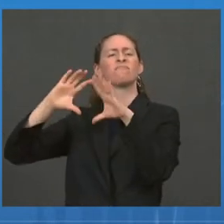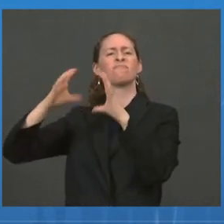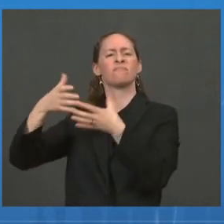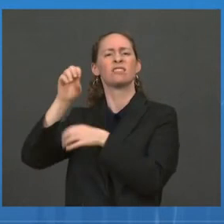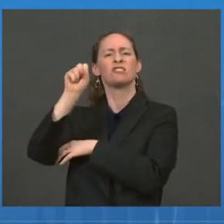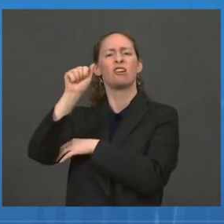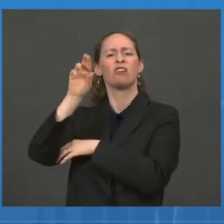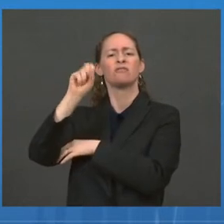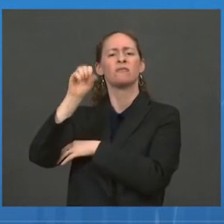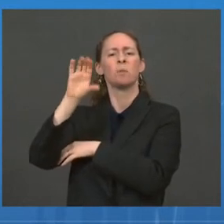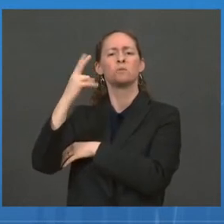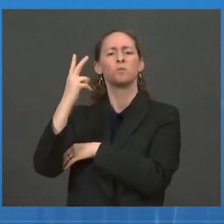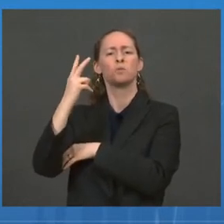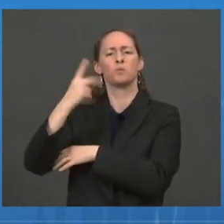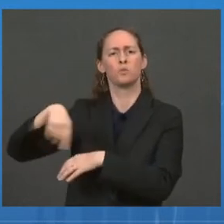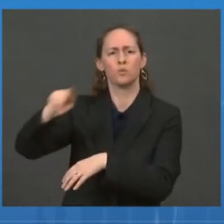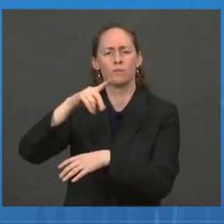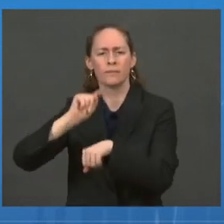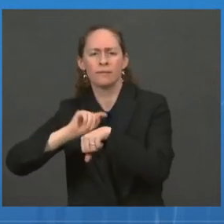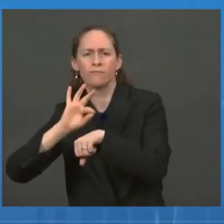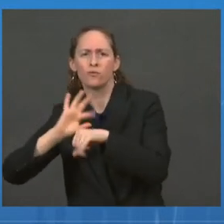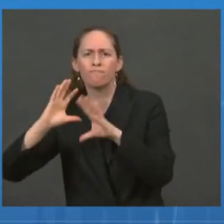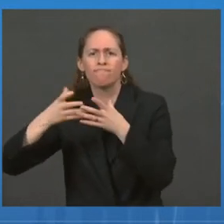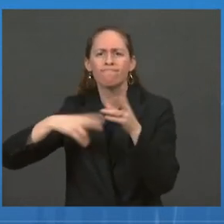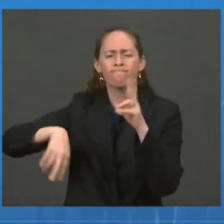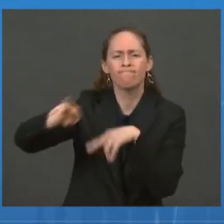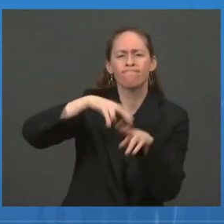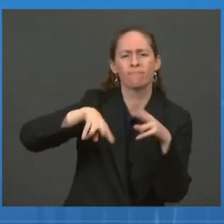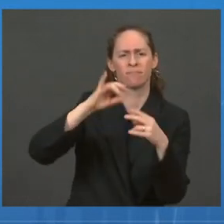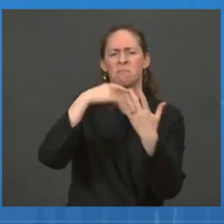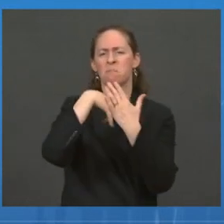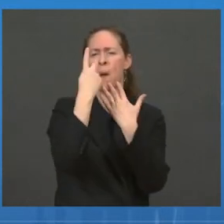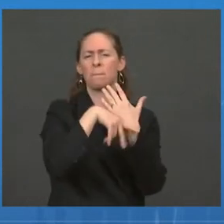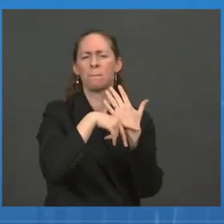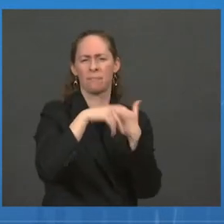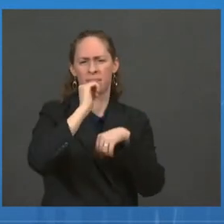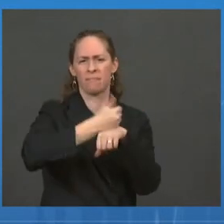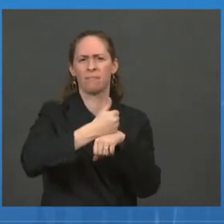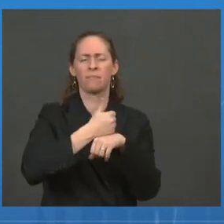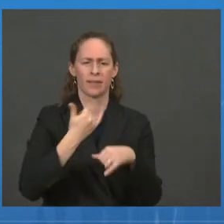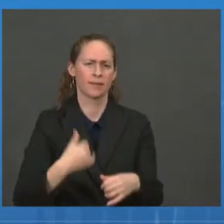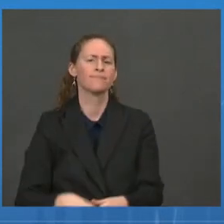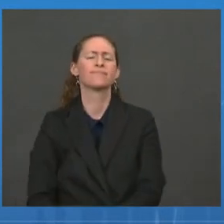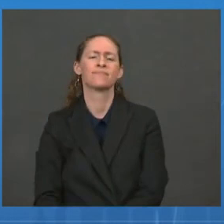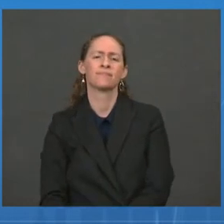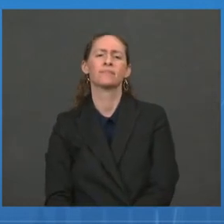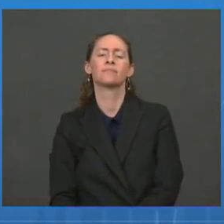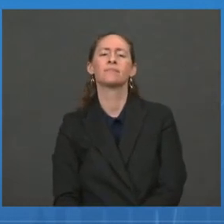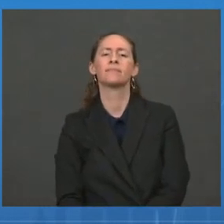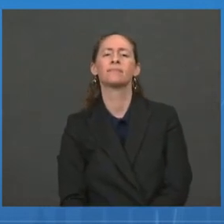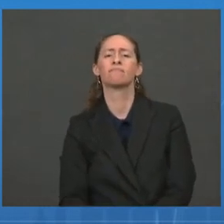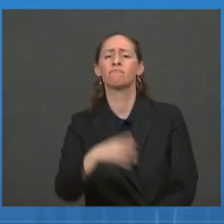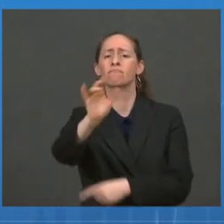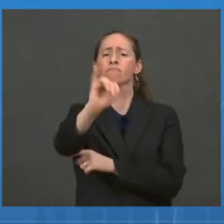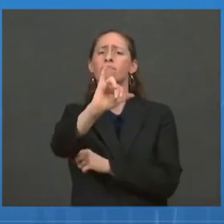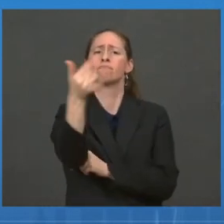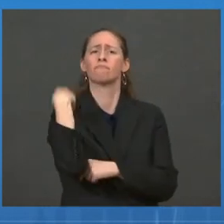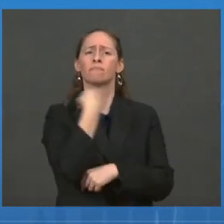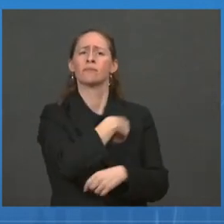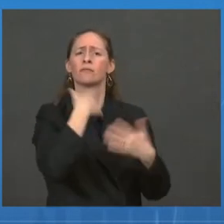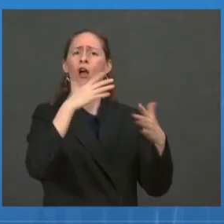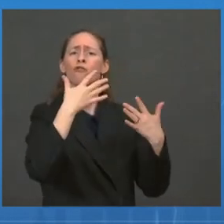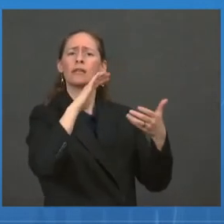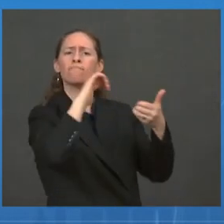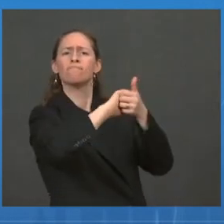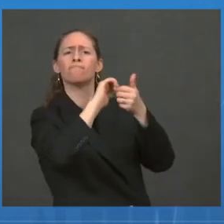sharing between our scientists and public health officials and the south african government and kudos to them they have been